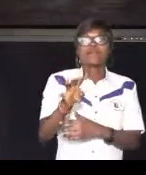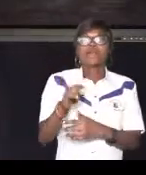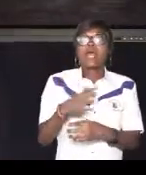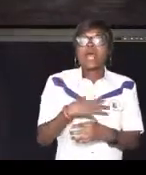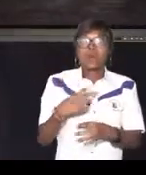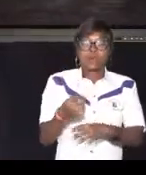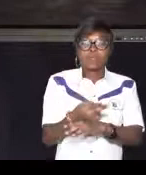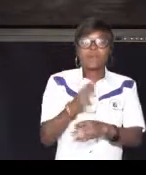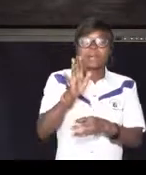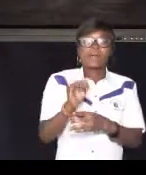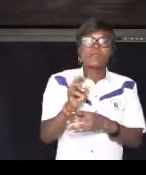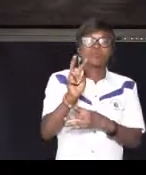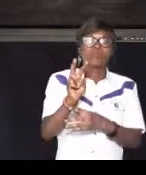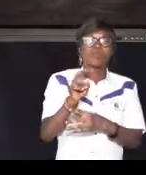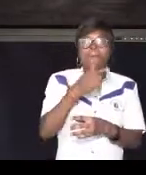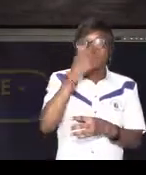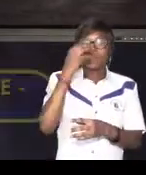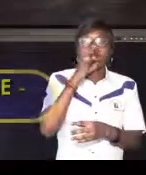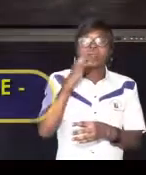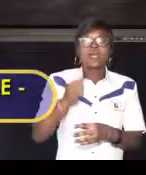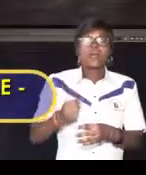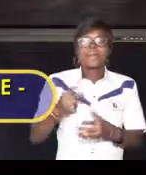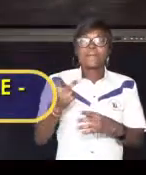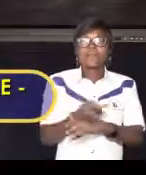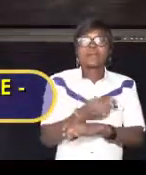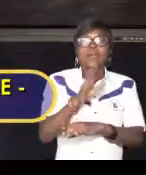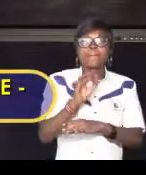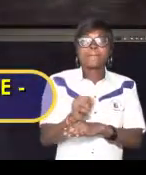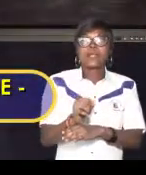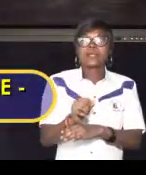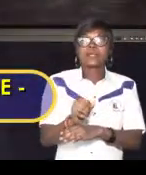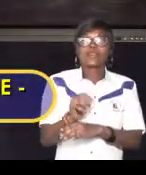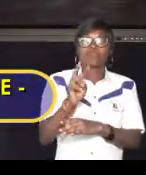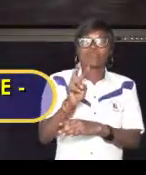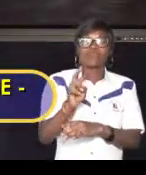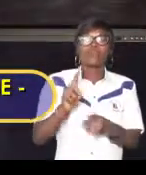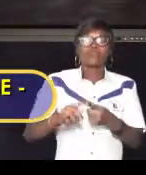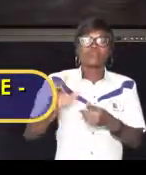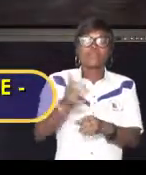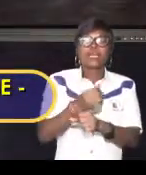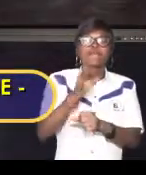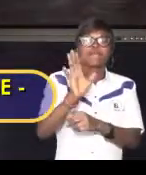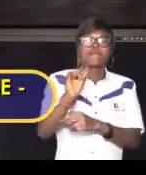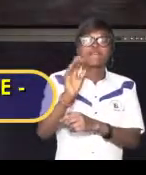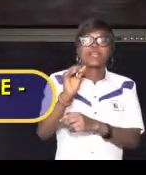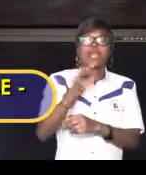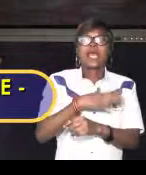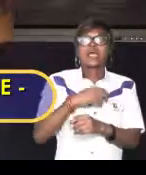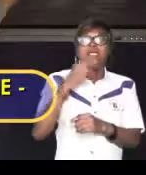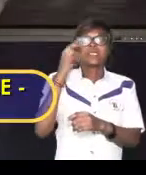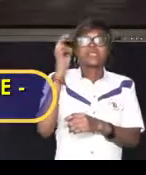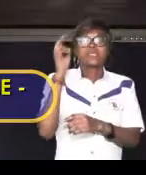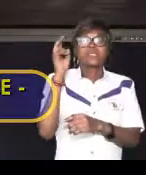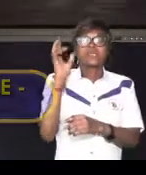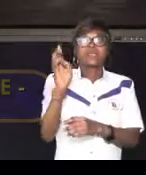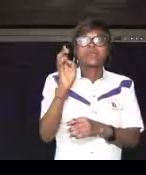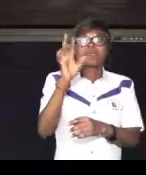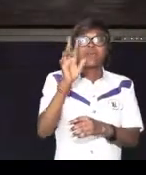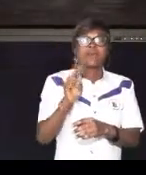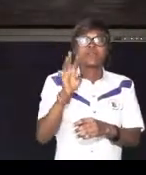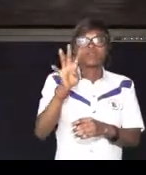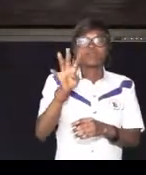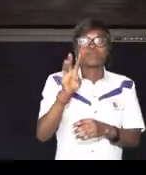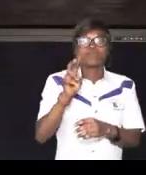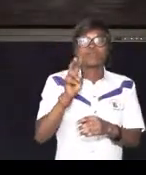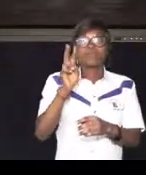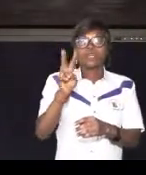7, I have to multiply by 2 because I'm multiplying 24 by 2 to get 48, 25 by 2 to get 50, then 7 by 2, I'll